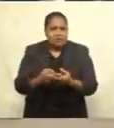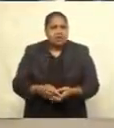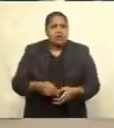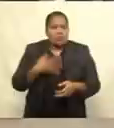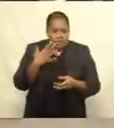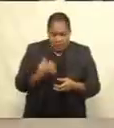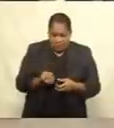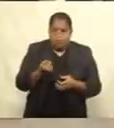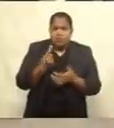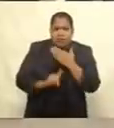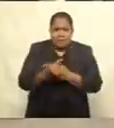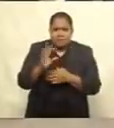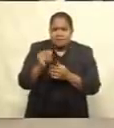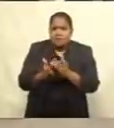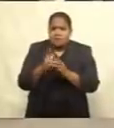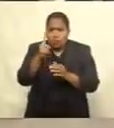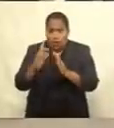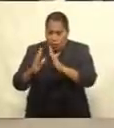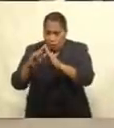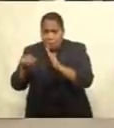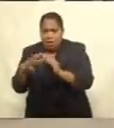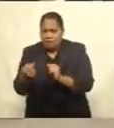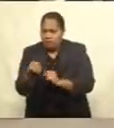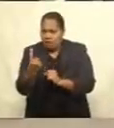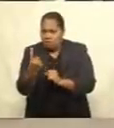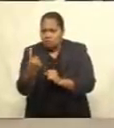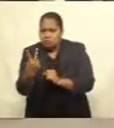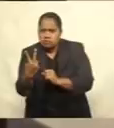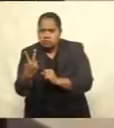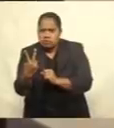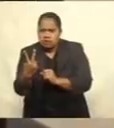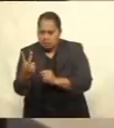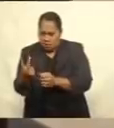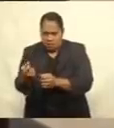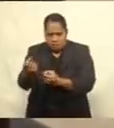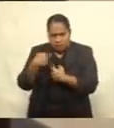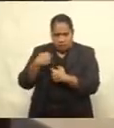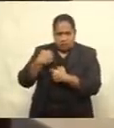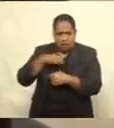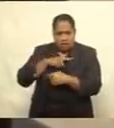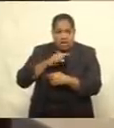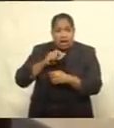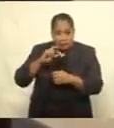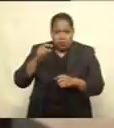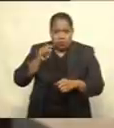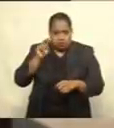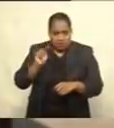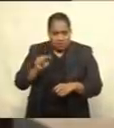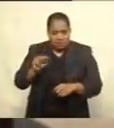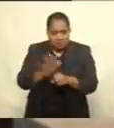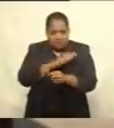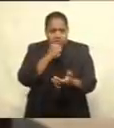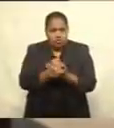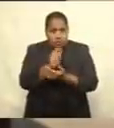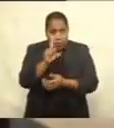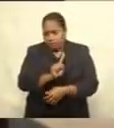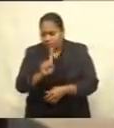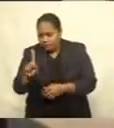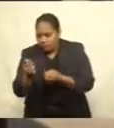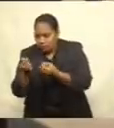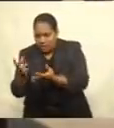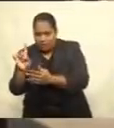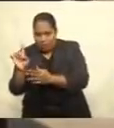in, and we need to just deliver food ration 1 per family. The Ministry of Economy's acting permanent secretary, Shri Gander, had